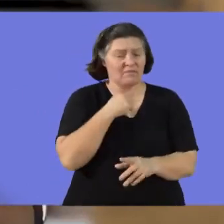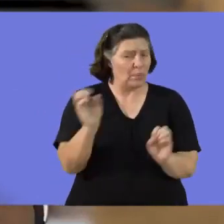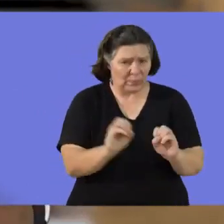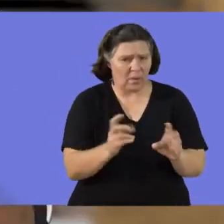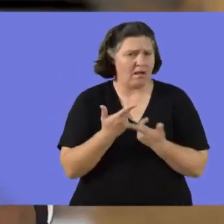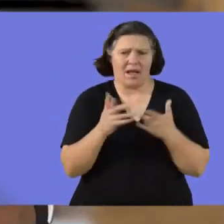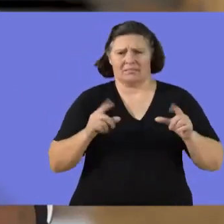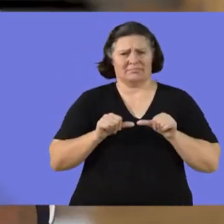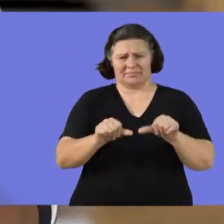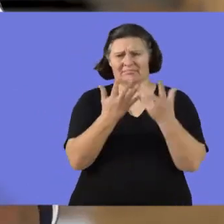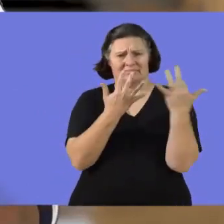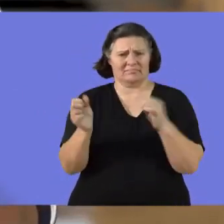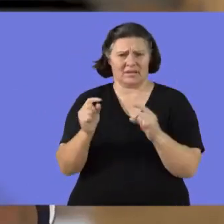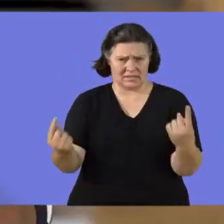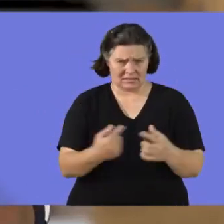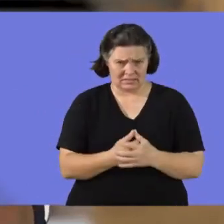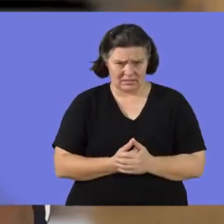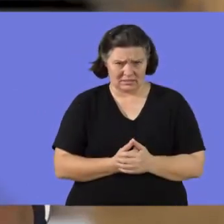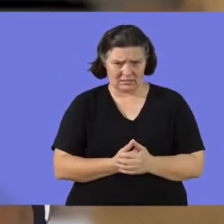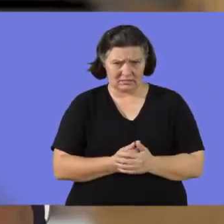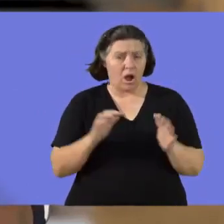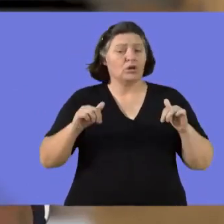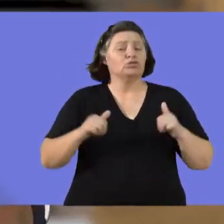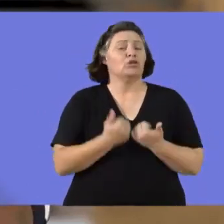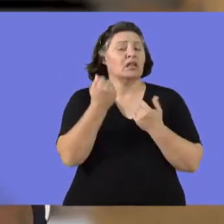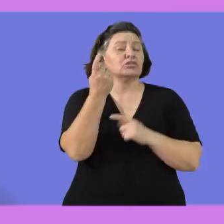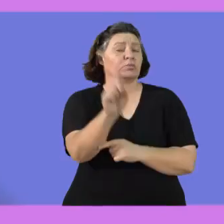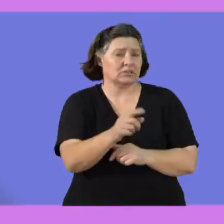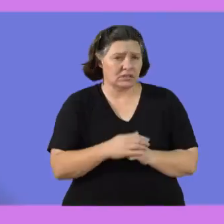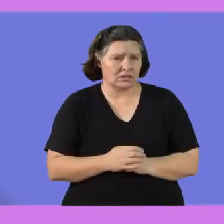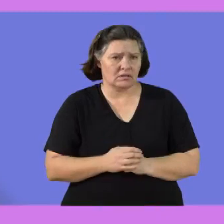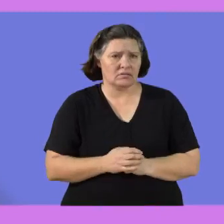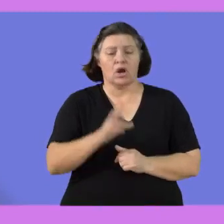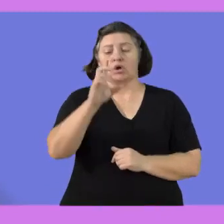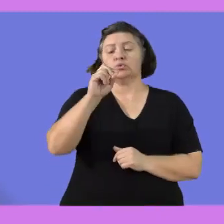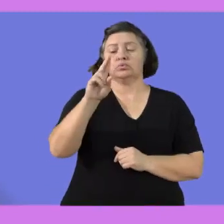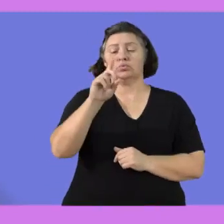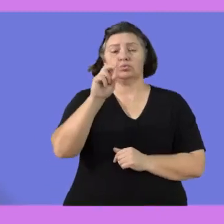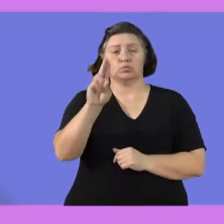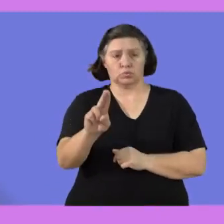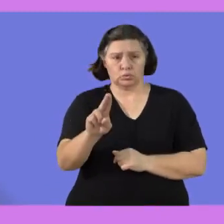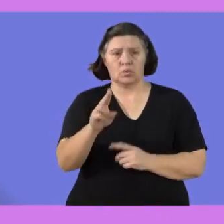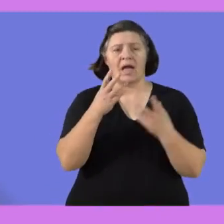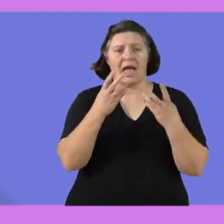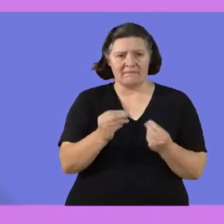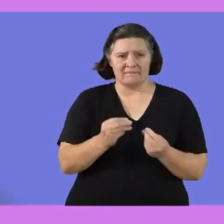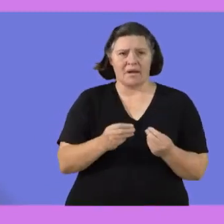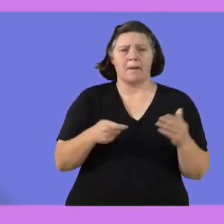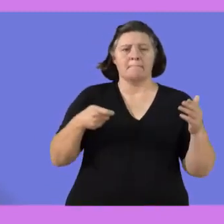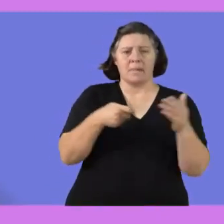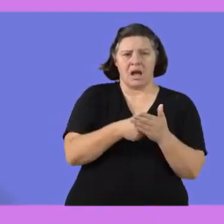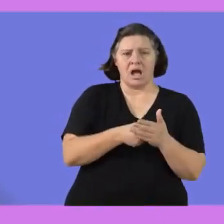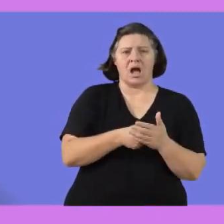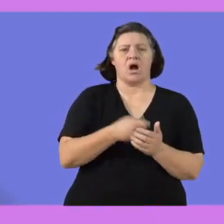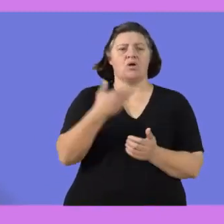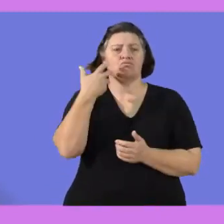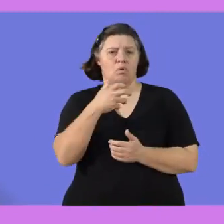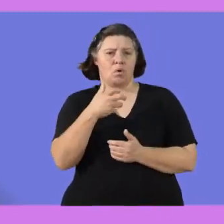should be used. Now here is a challenge question. Dudu has brought fruit combos for her